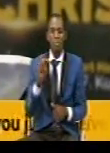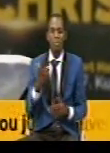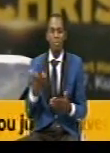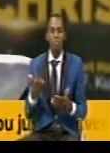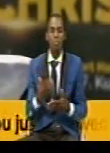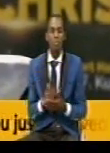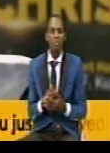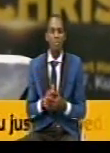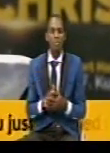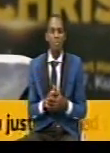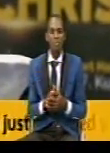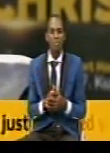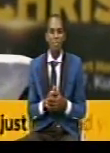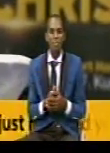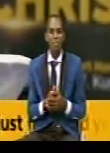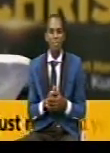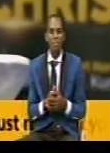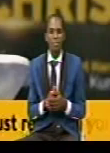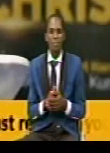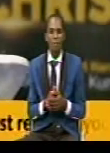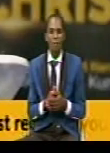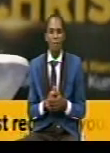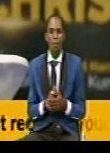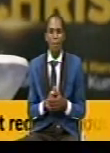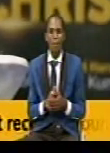Let's listen to the first testifier.